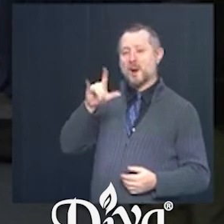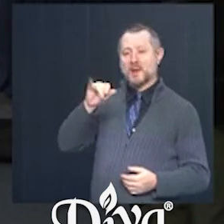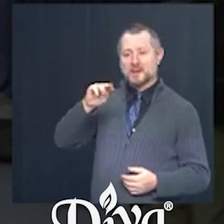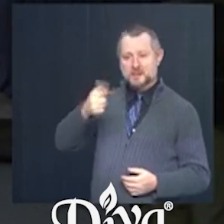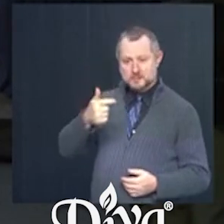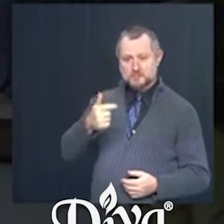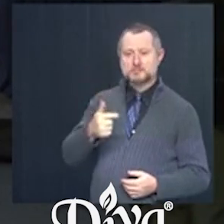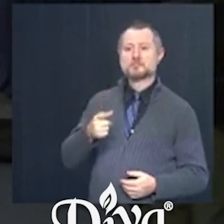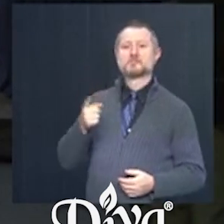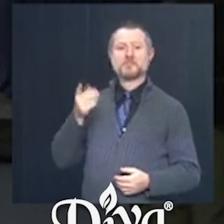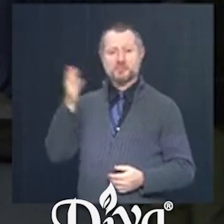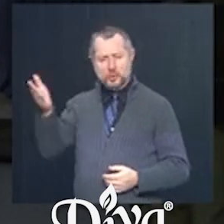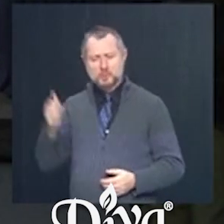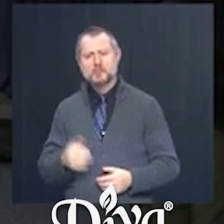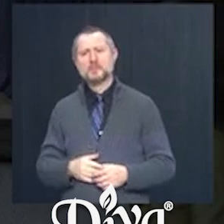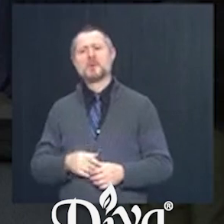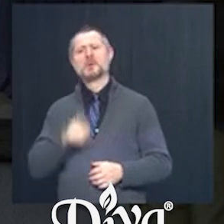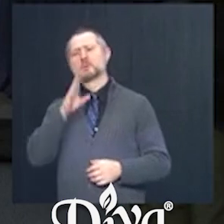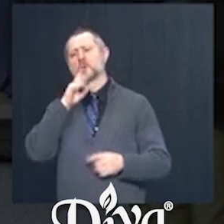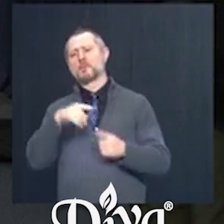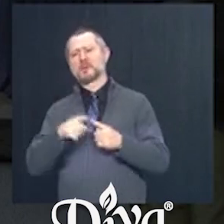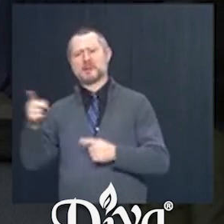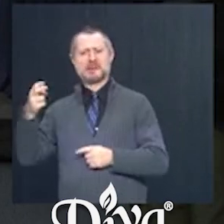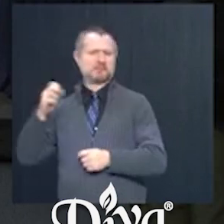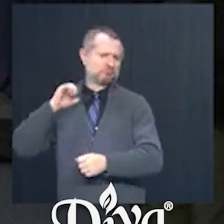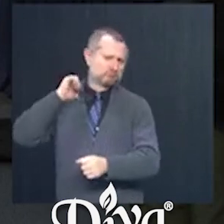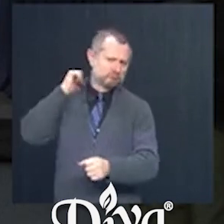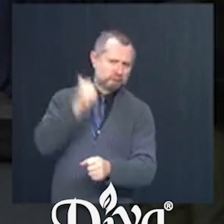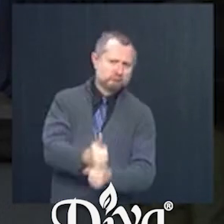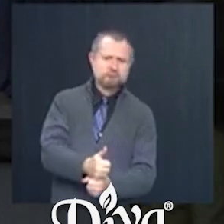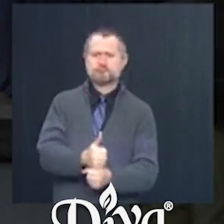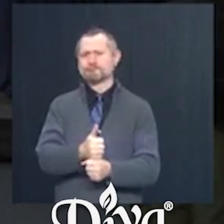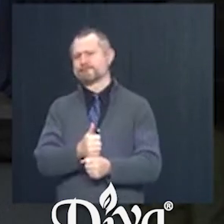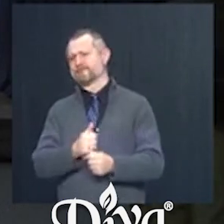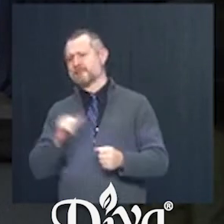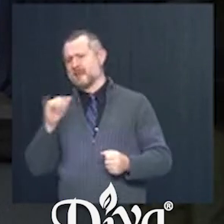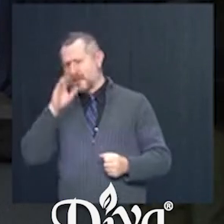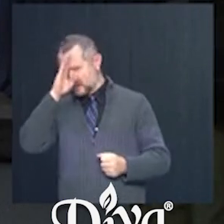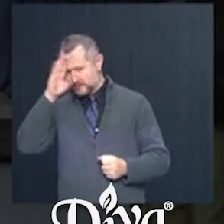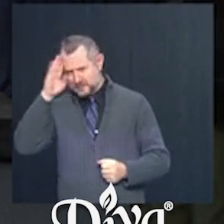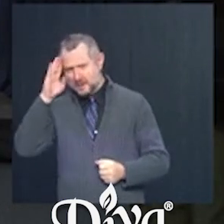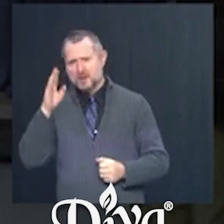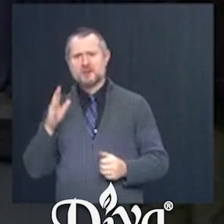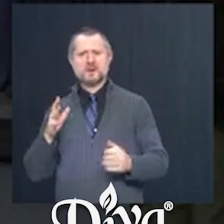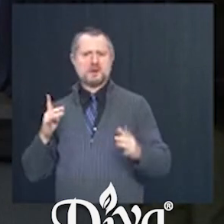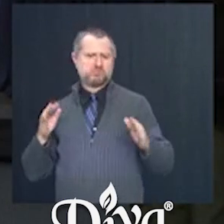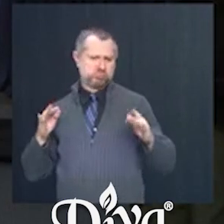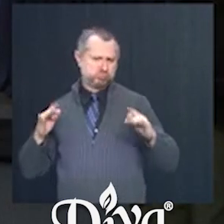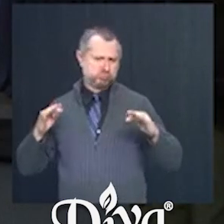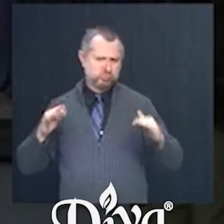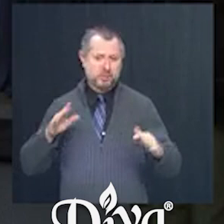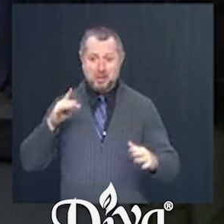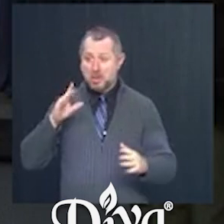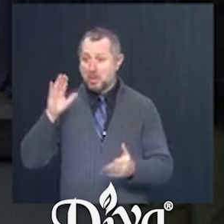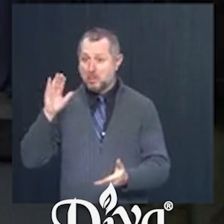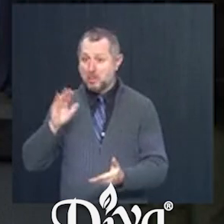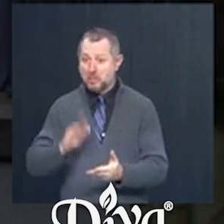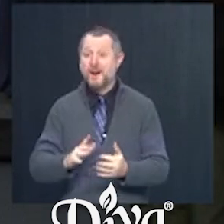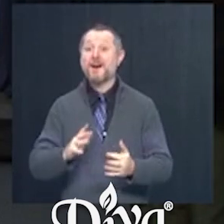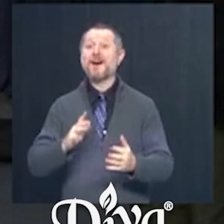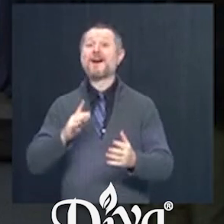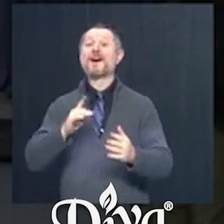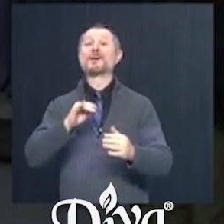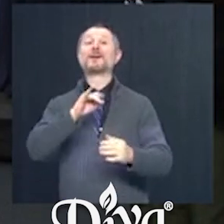of, like, you set it up, it was kind of too late, the hospitals were starting to come down from that wave, and now that this is in